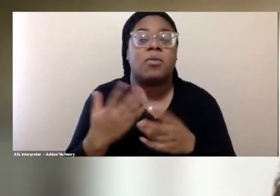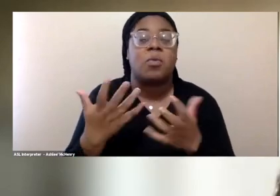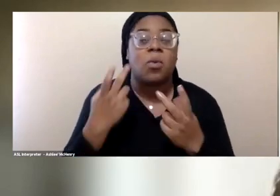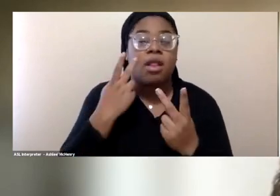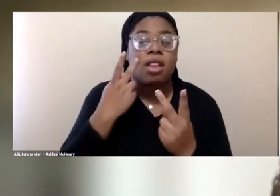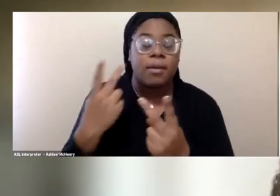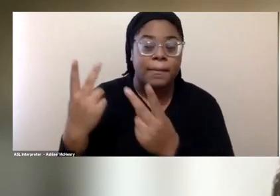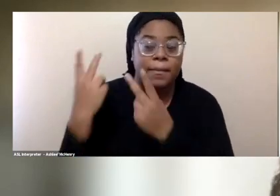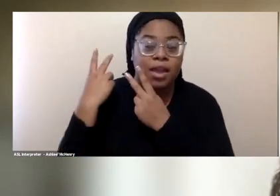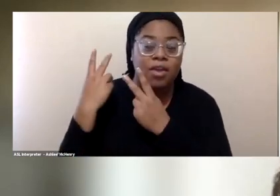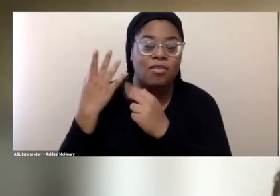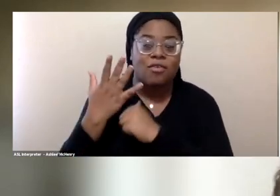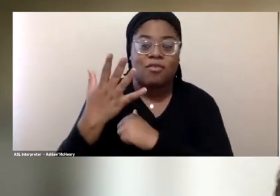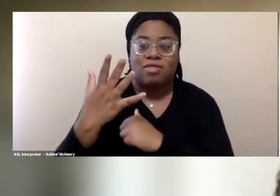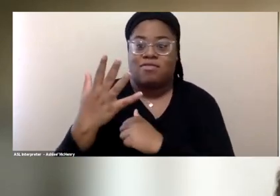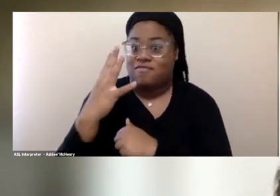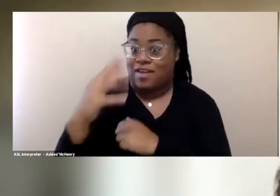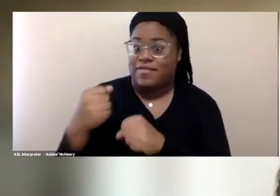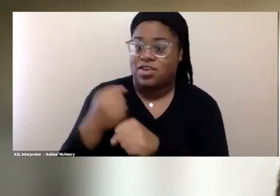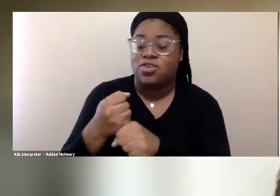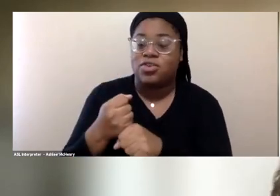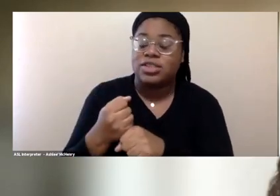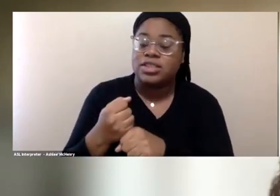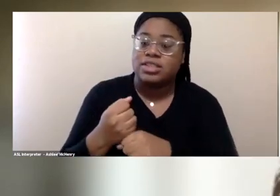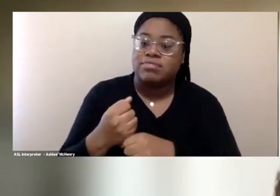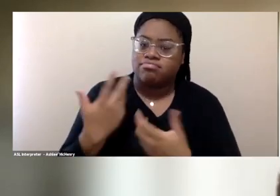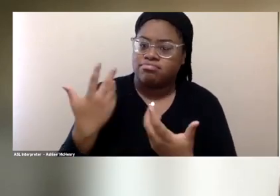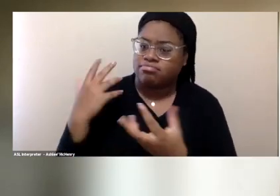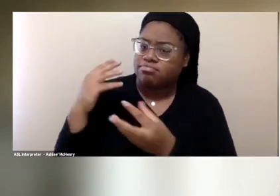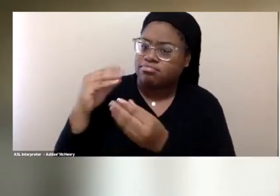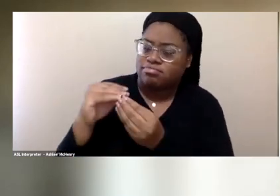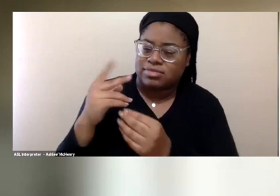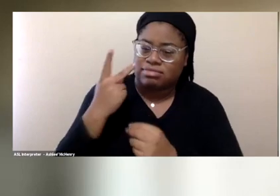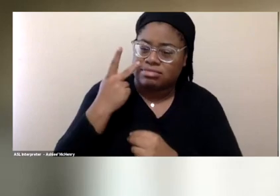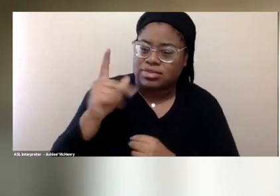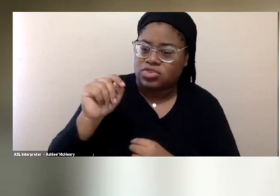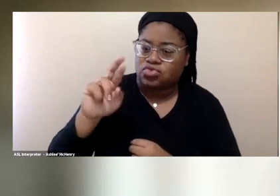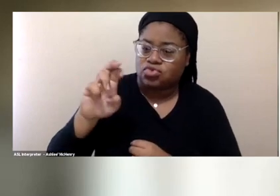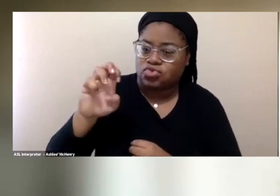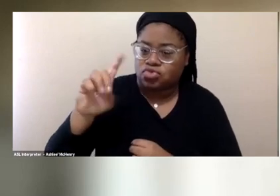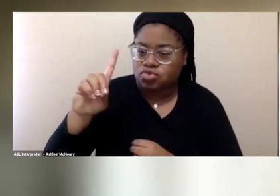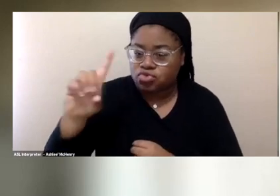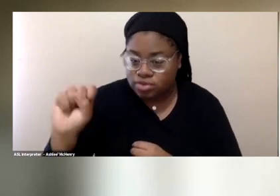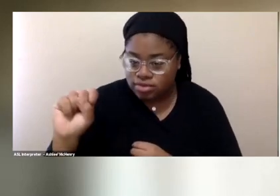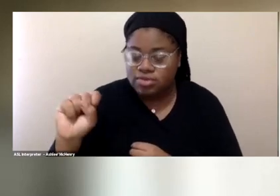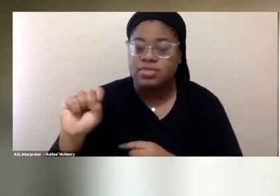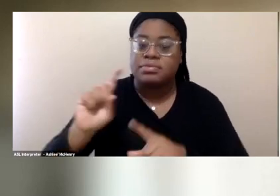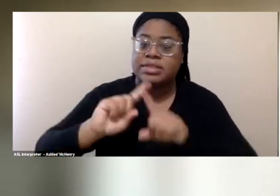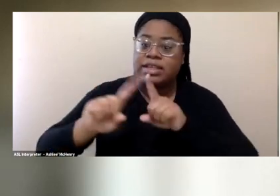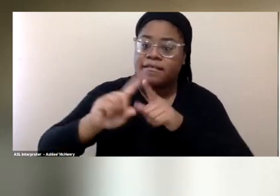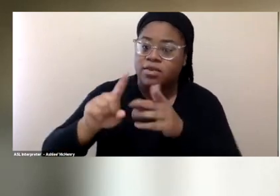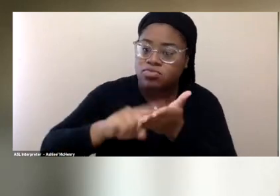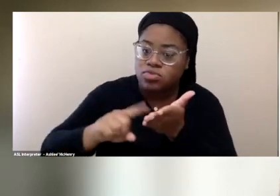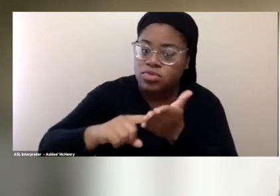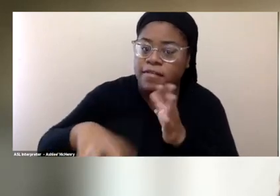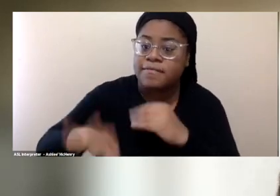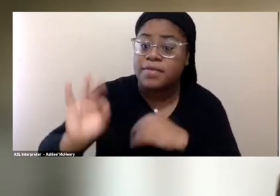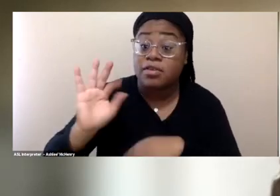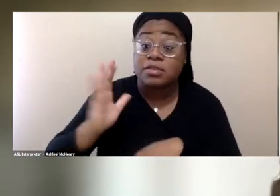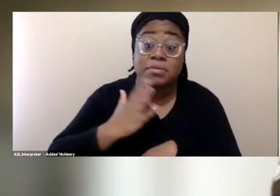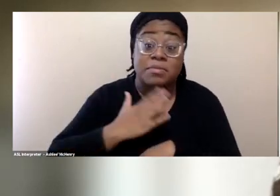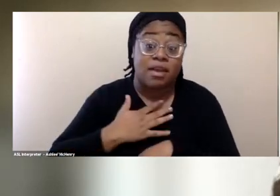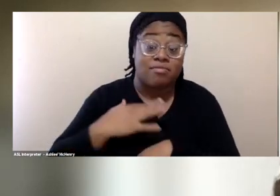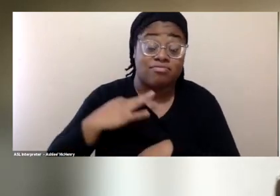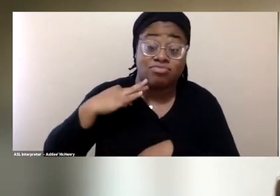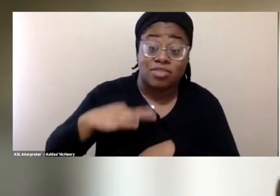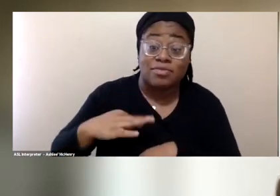back over the past 5 years to bring you trends and insights. And it's my privilege to bring